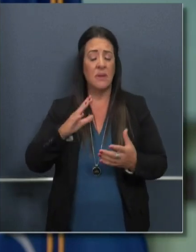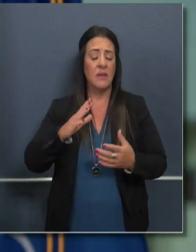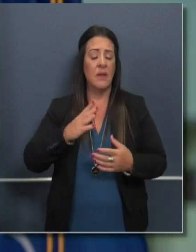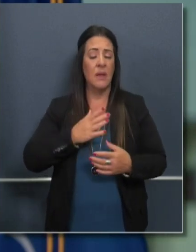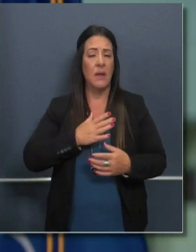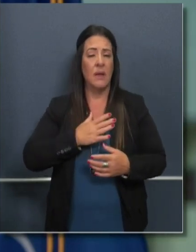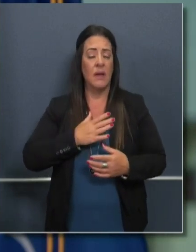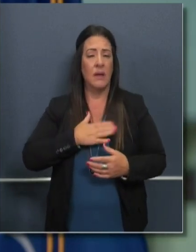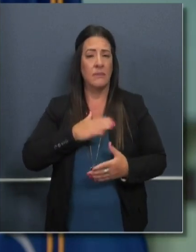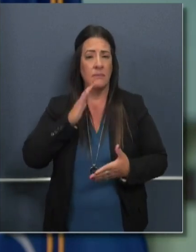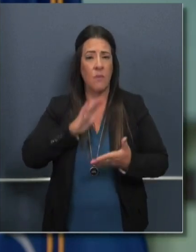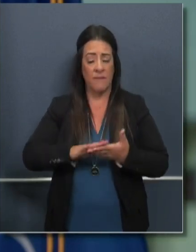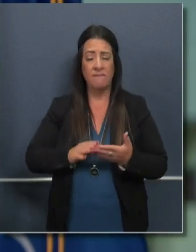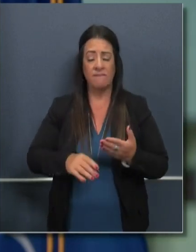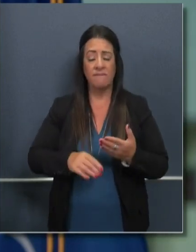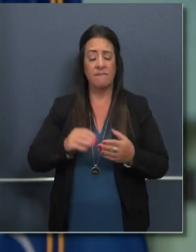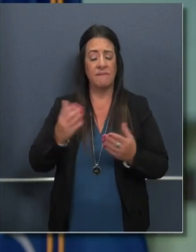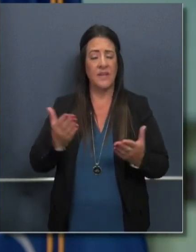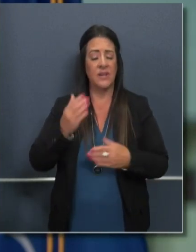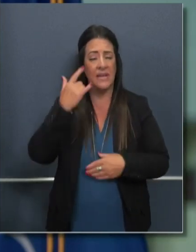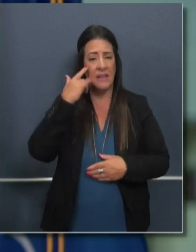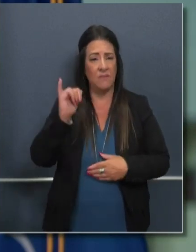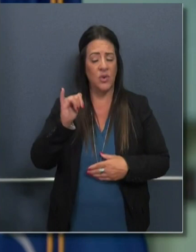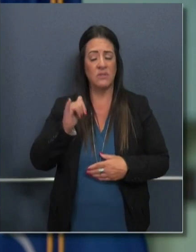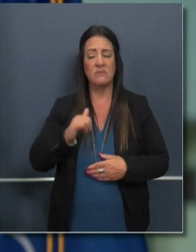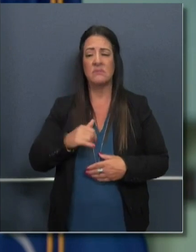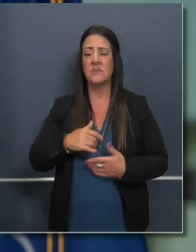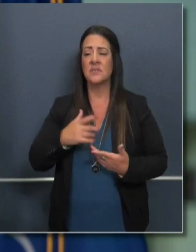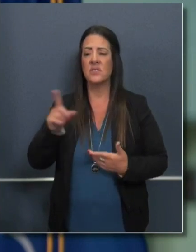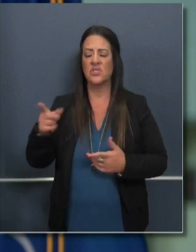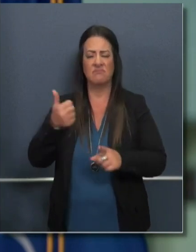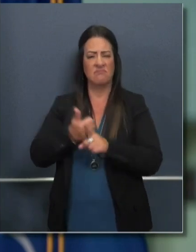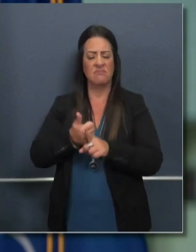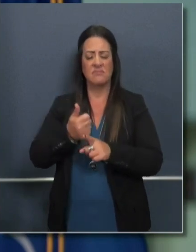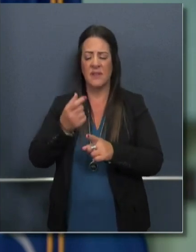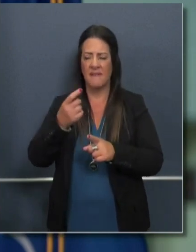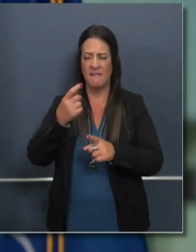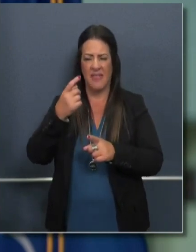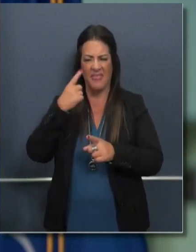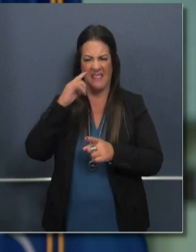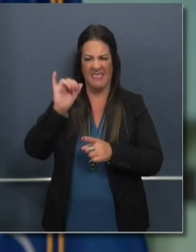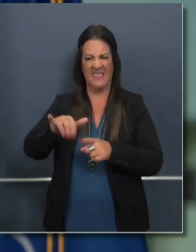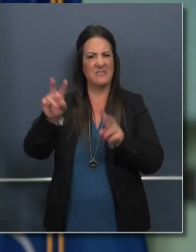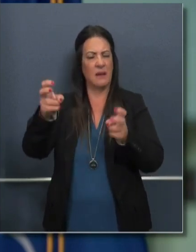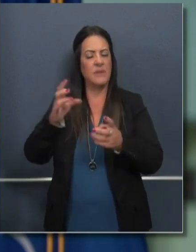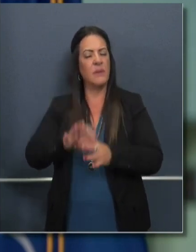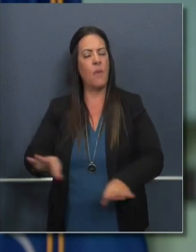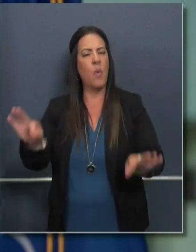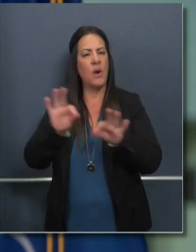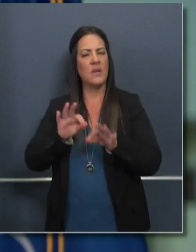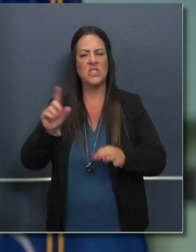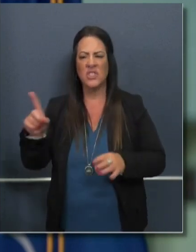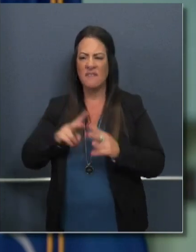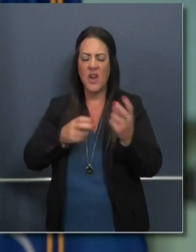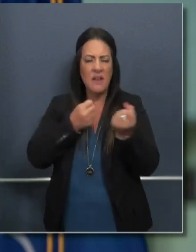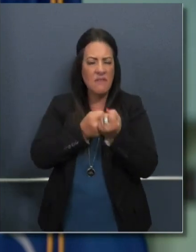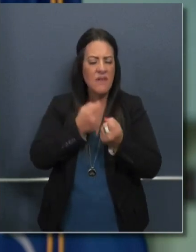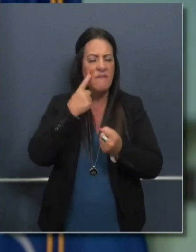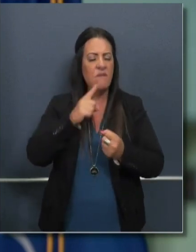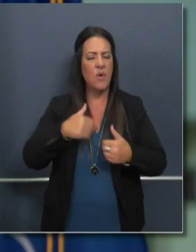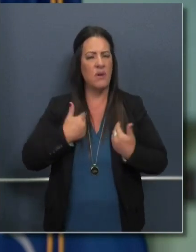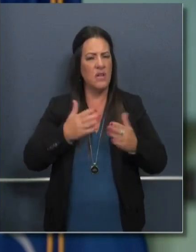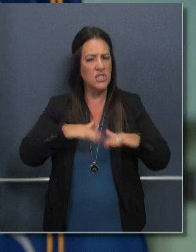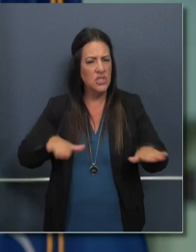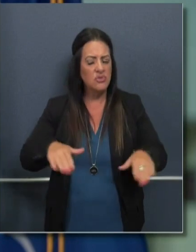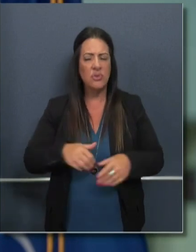California made this a top priority herself. We have 4 young kids. She's been an advocate for the cause